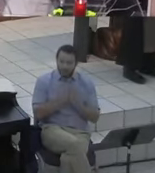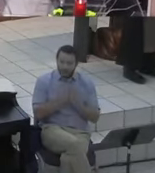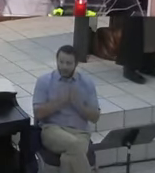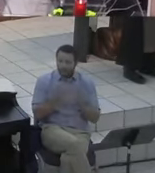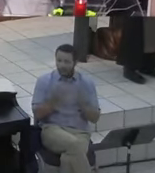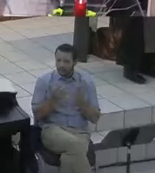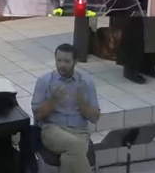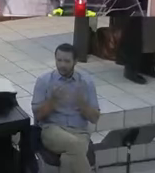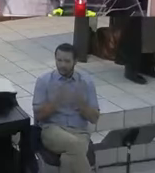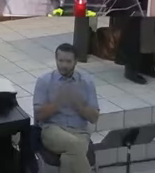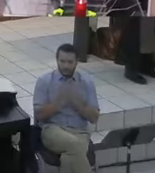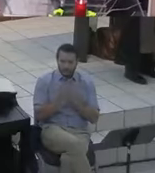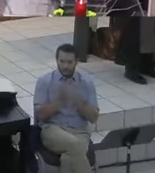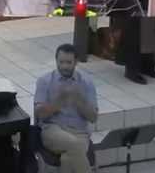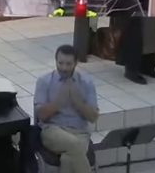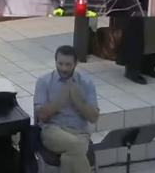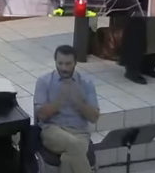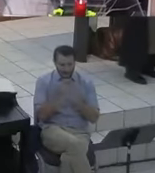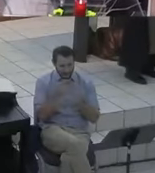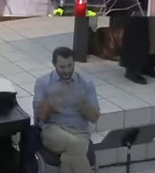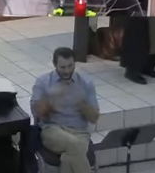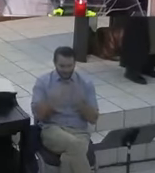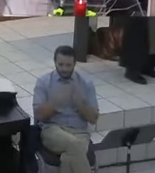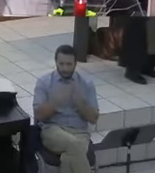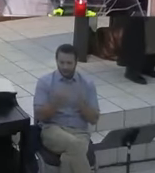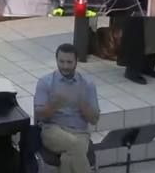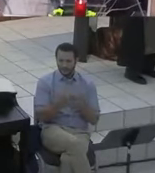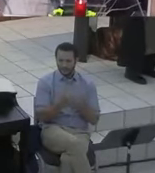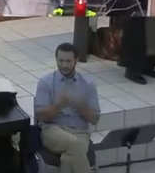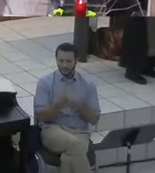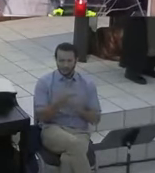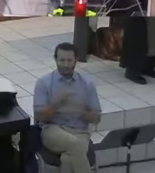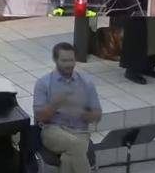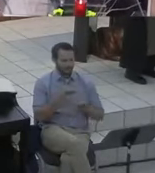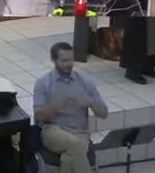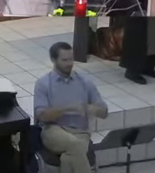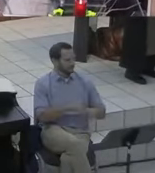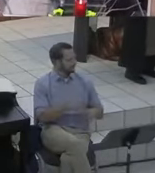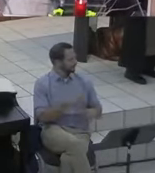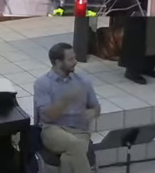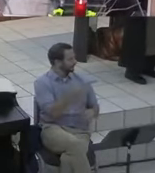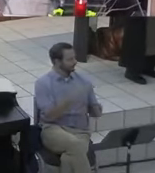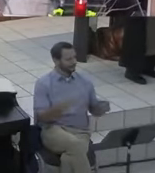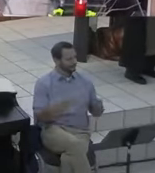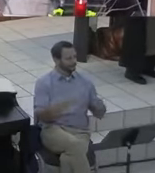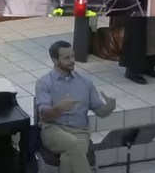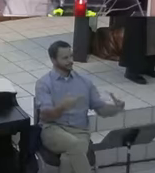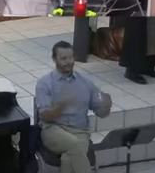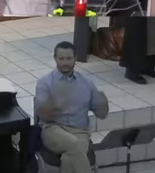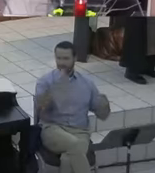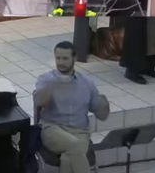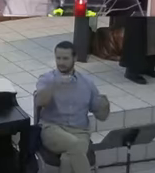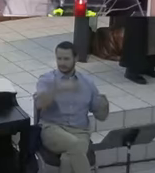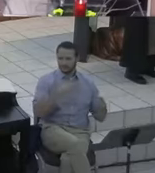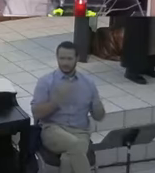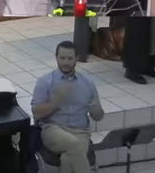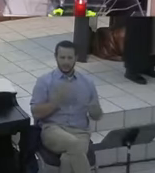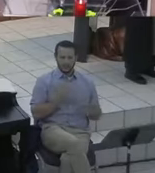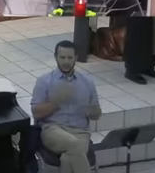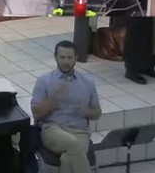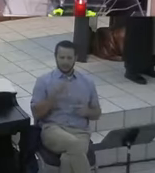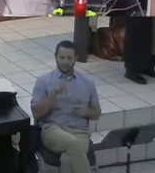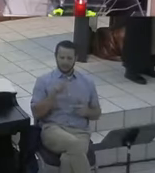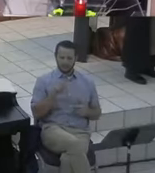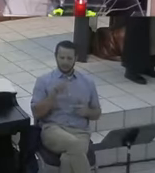to have prayed for this week, write that in there and put that in the offering plate. Our pastoral care ministers would love to be in prayer for